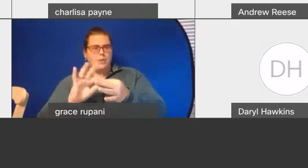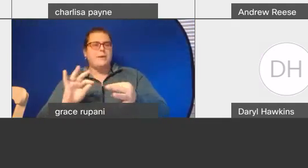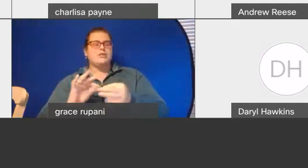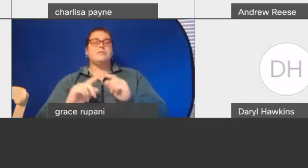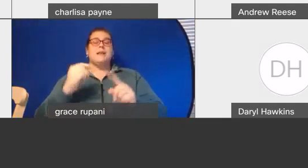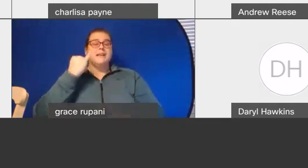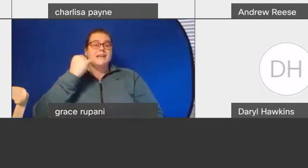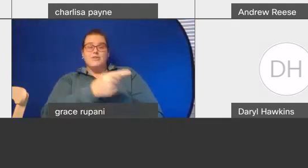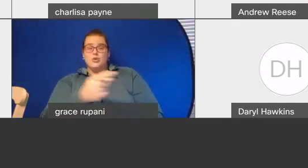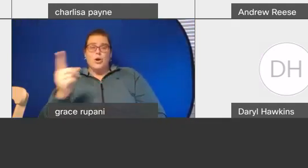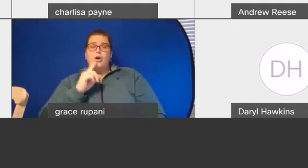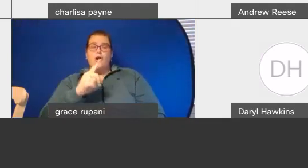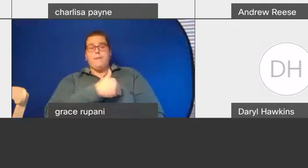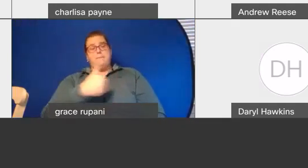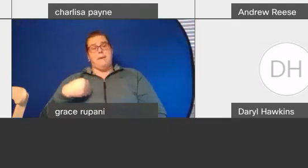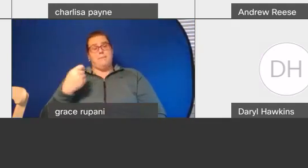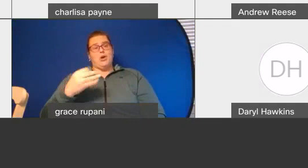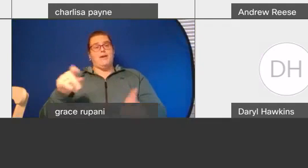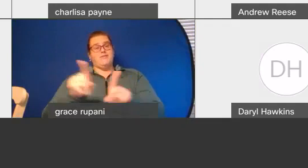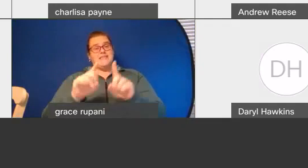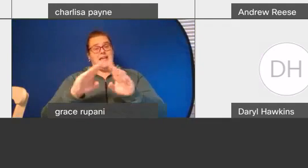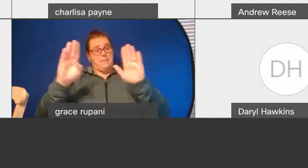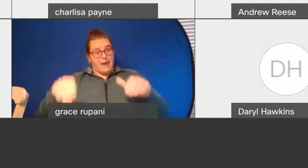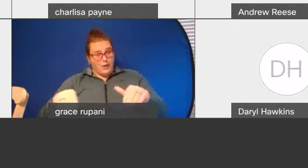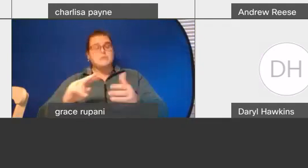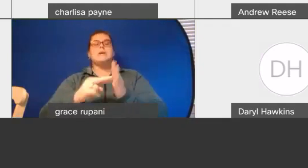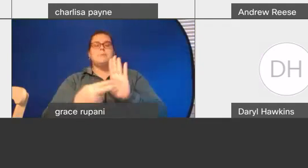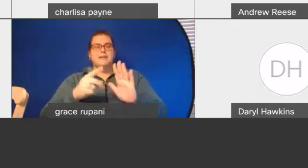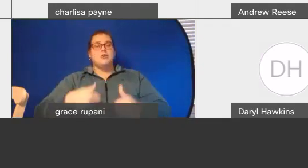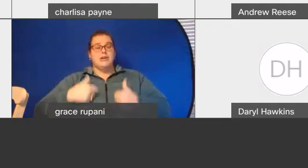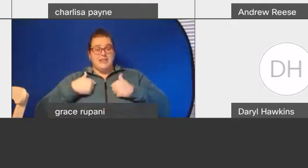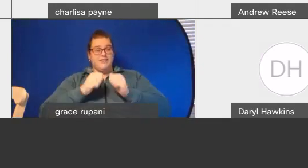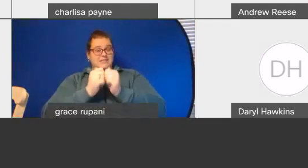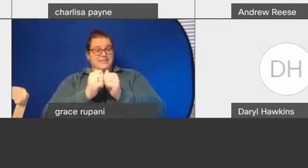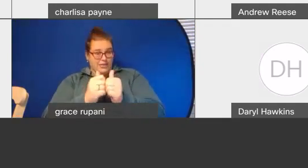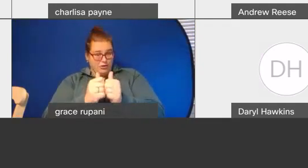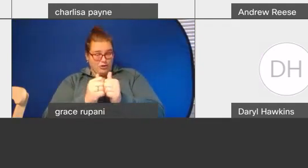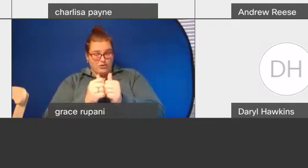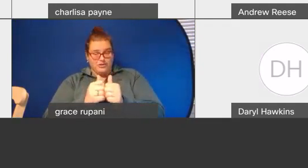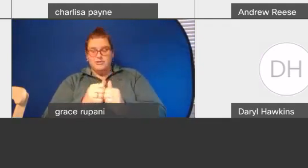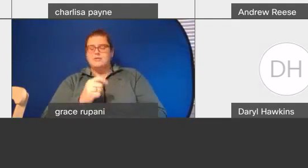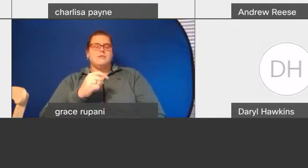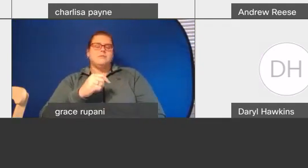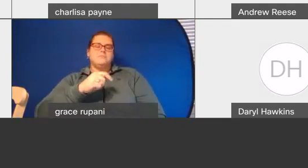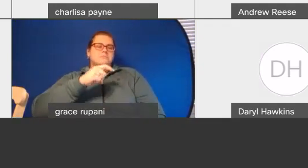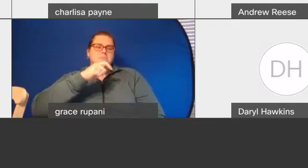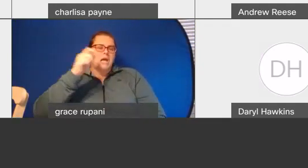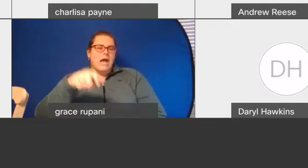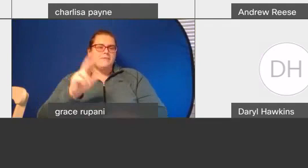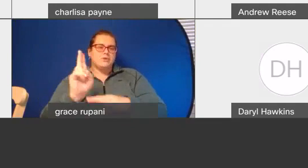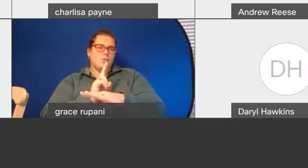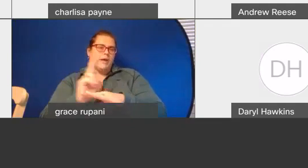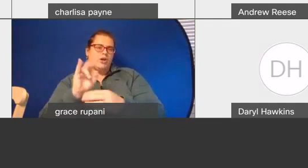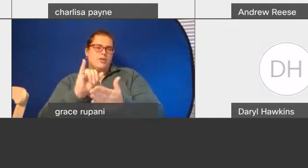are a household member, if you are living in the home together, individuals living in the home do not have to wear